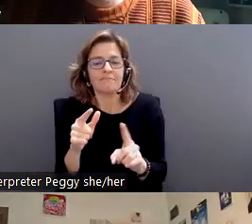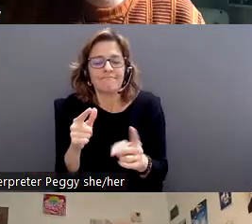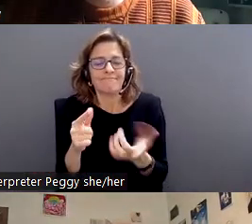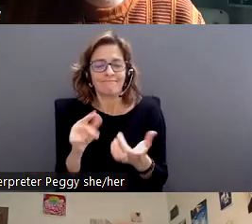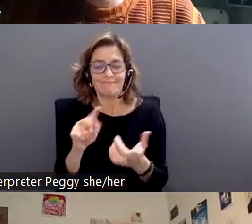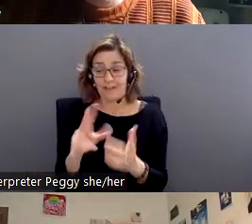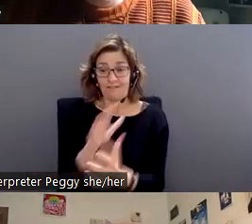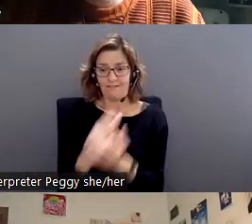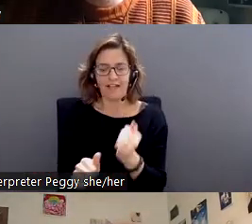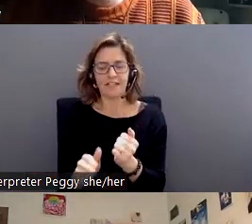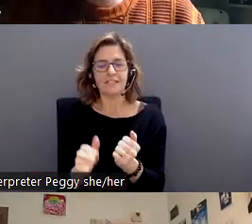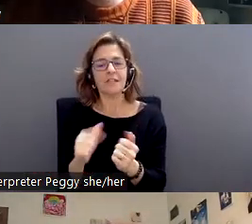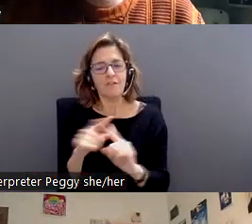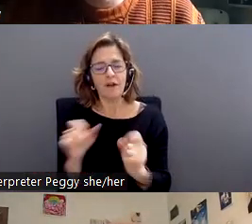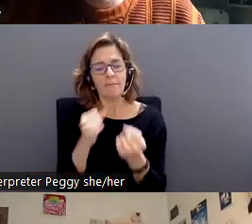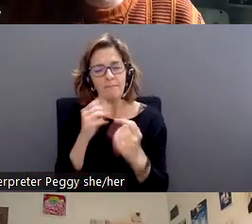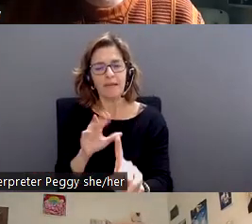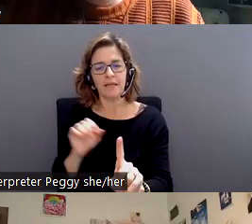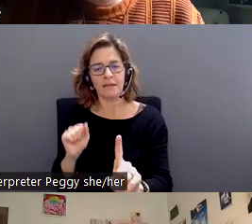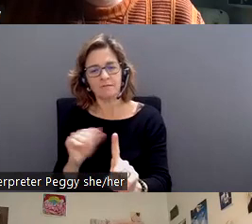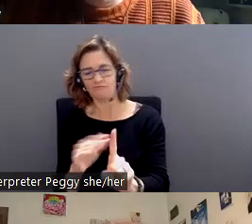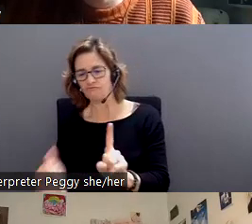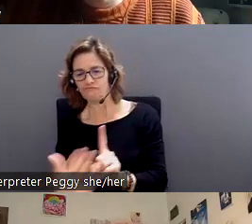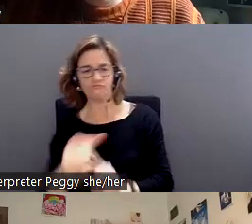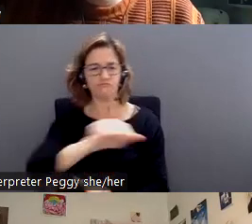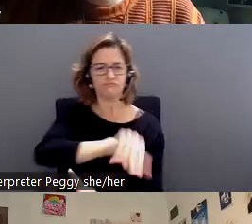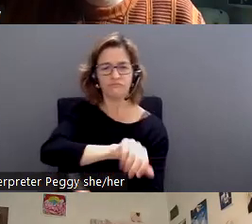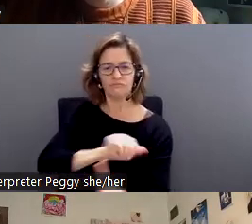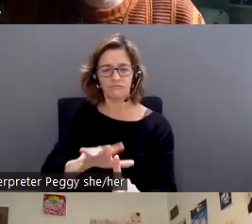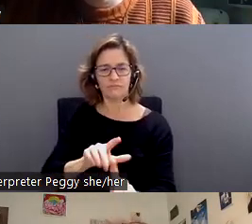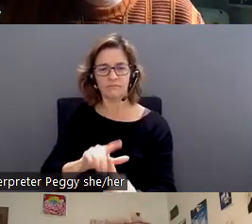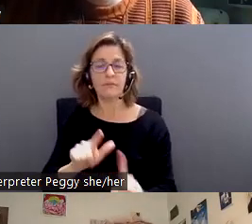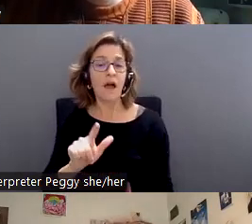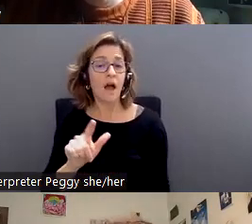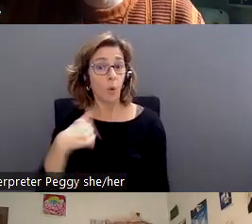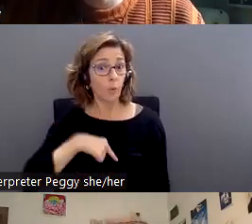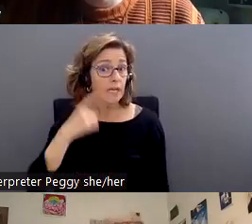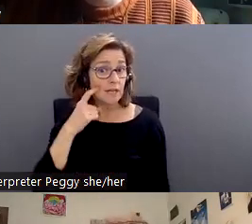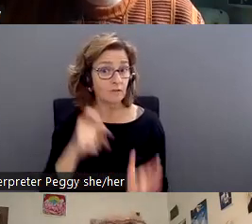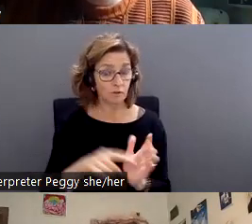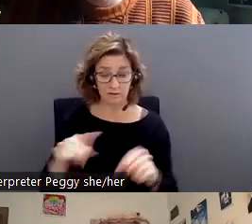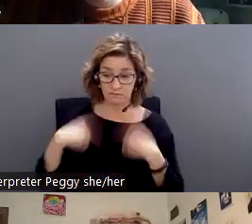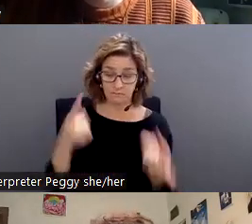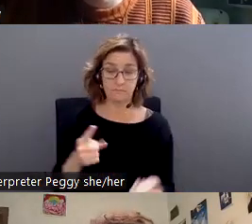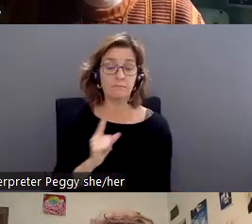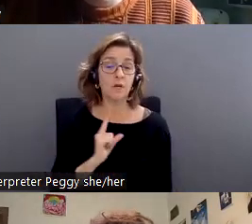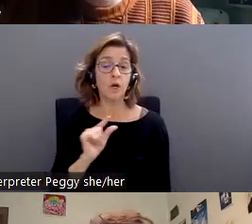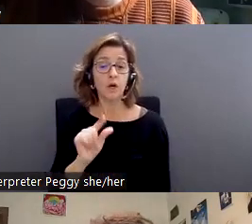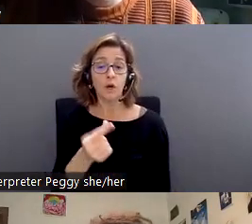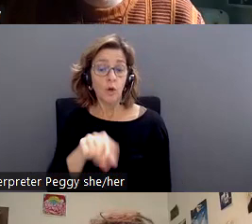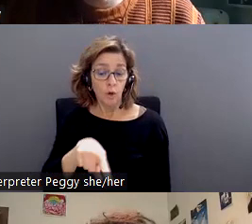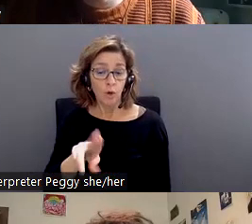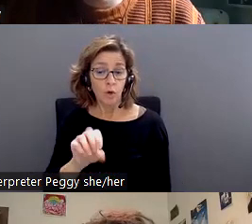the things we see time and time again is a lack of support for queer and trans men and gender diverse folks who